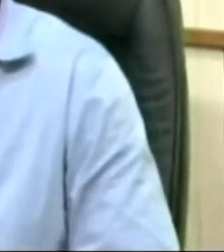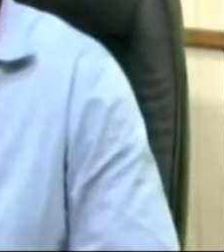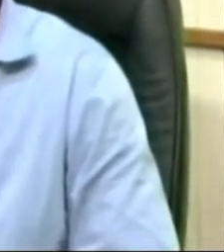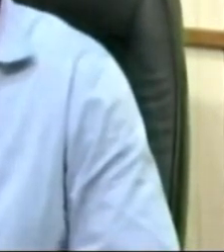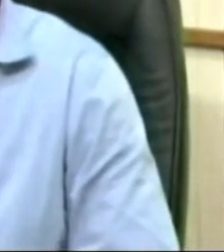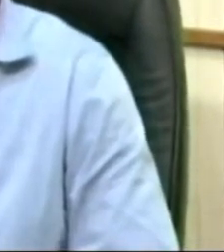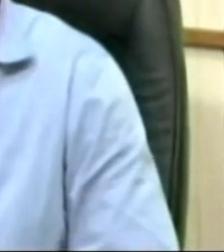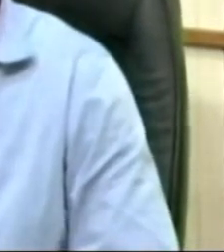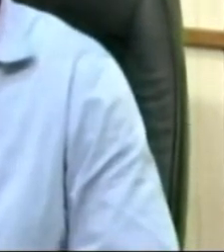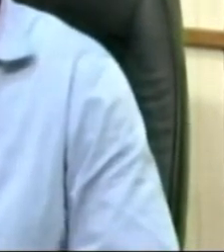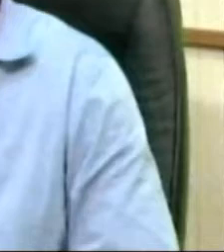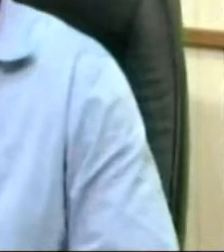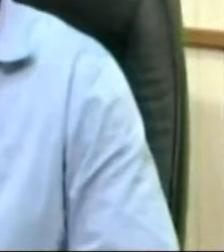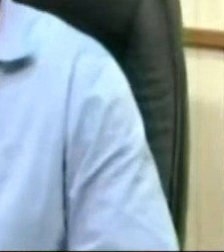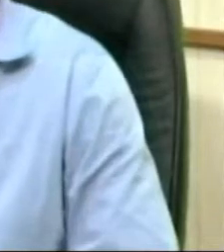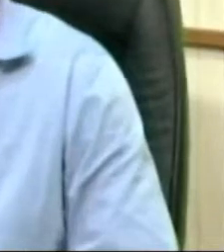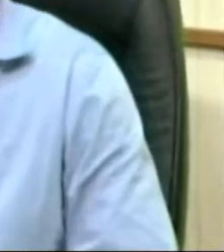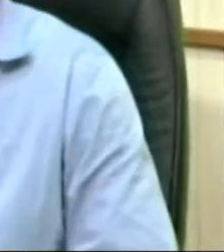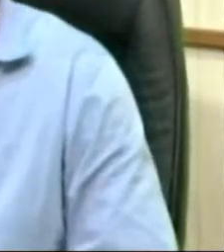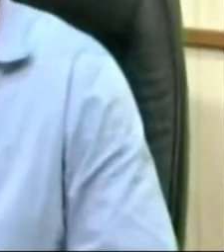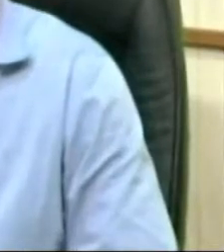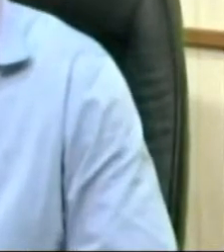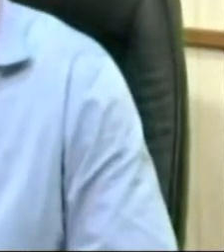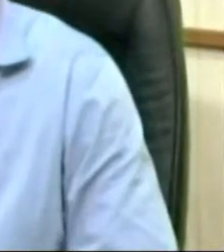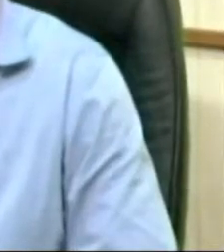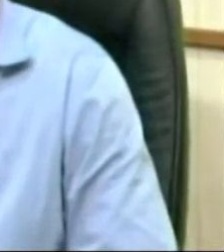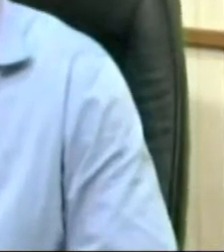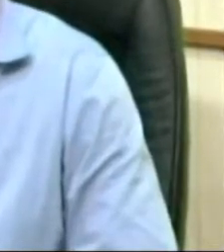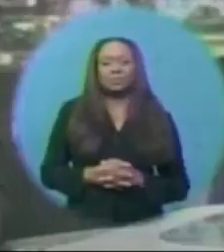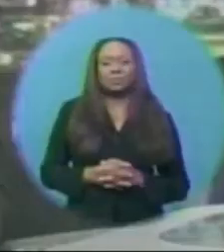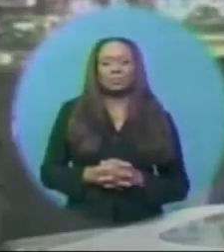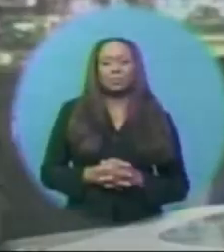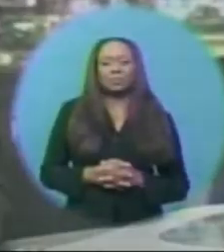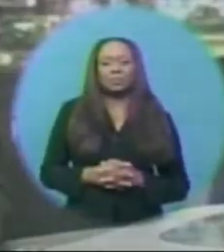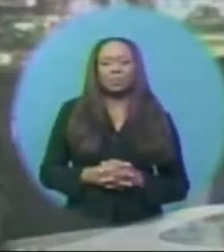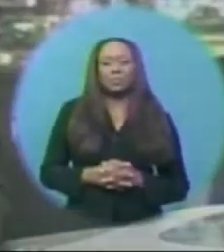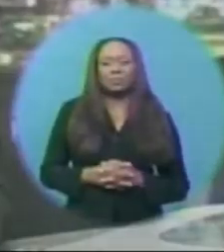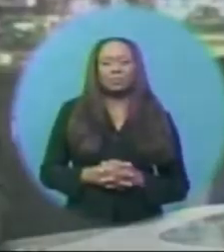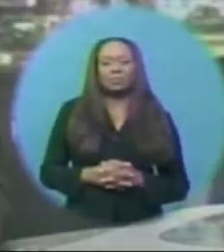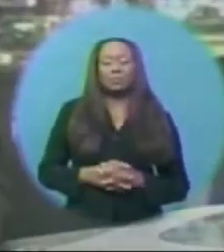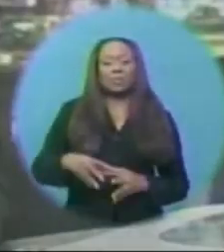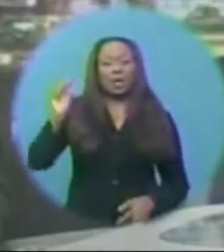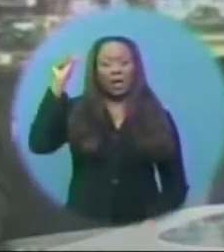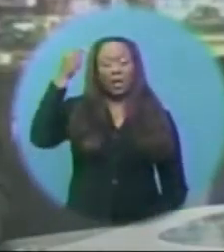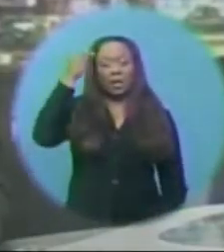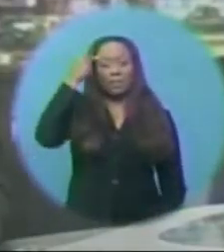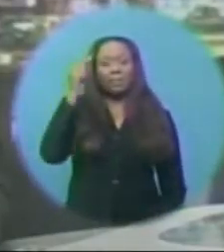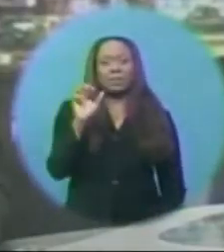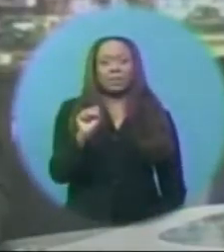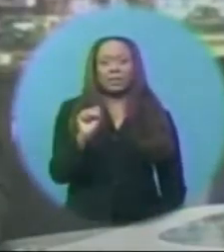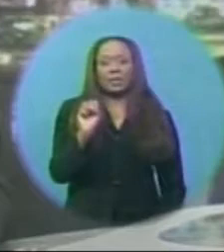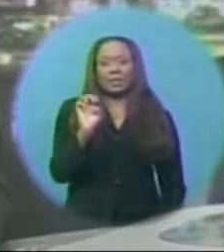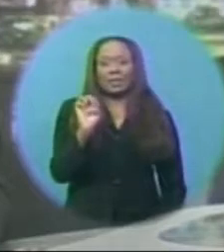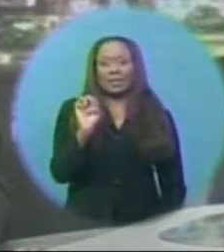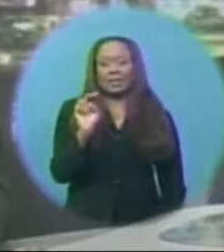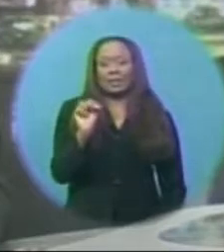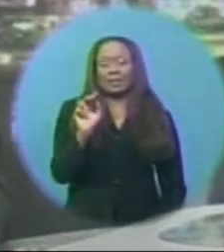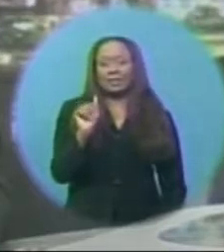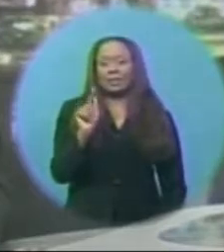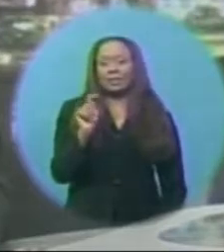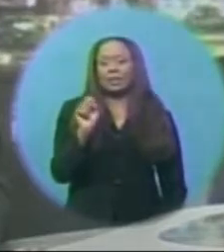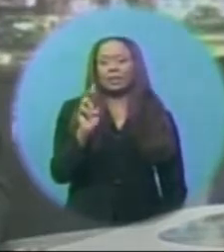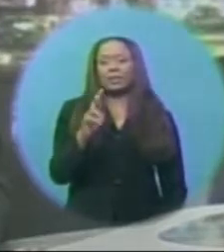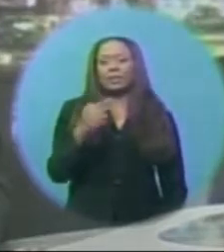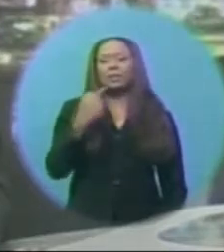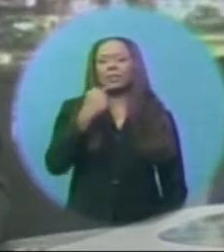of people who want to import goods into this country. Now, news, a government senator sees nothing wrong with Barbados